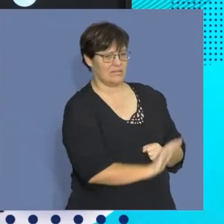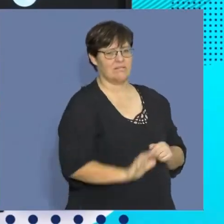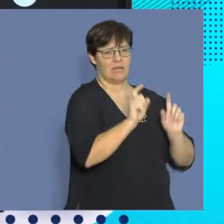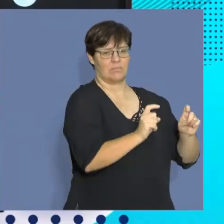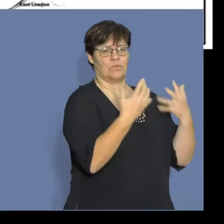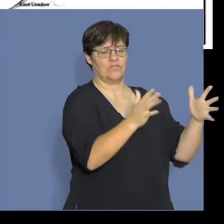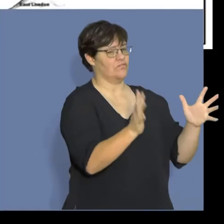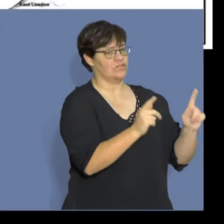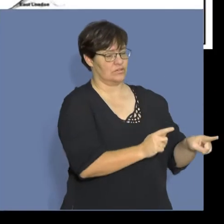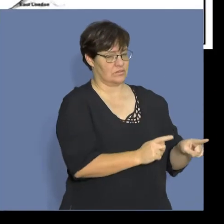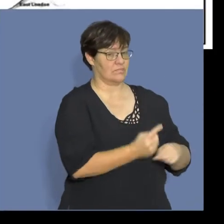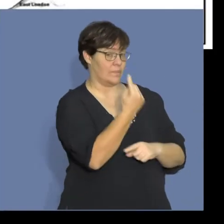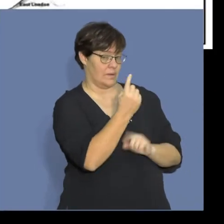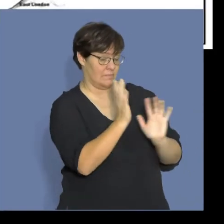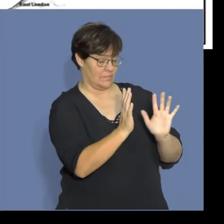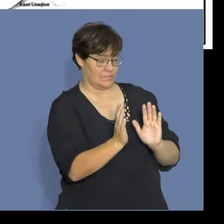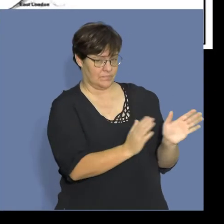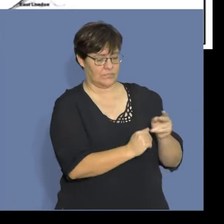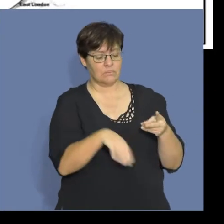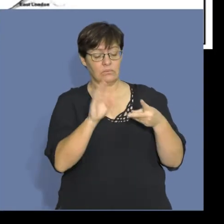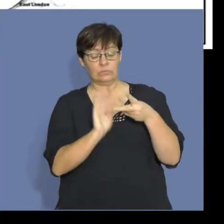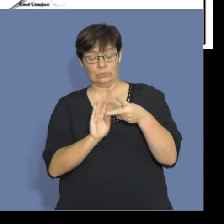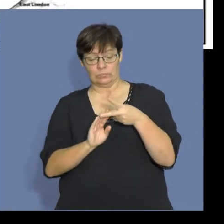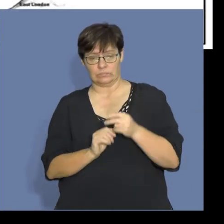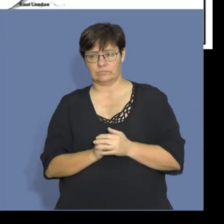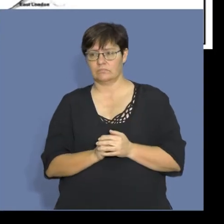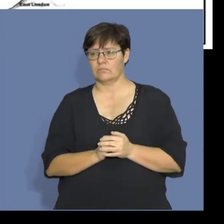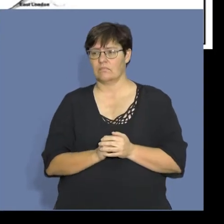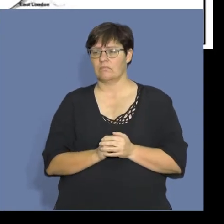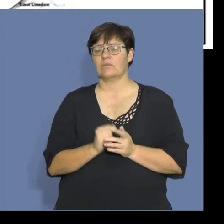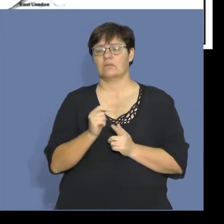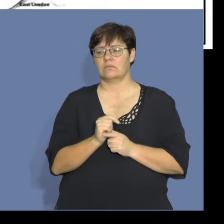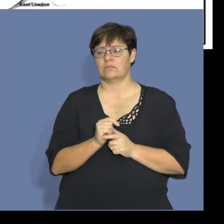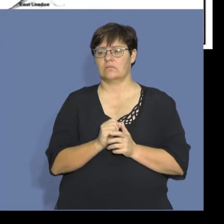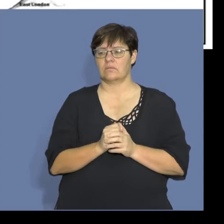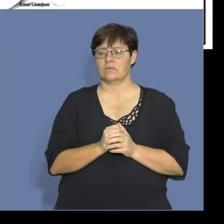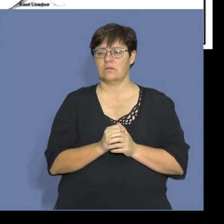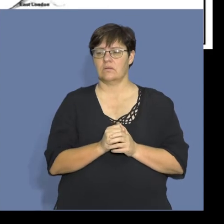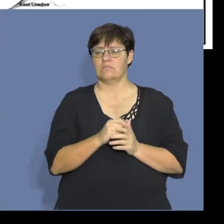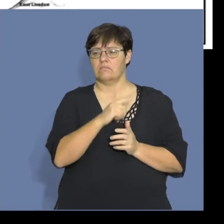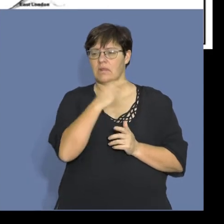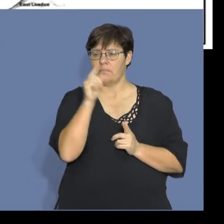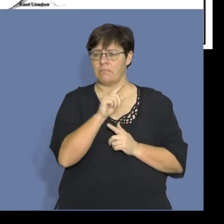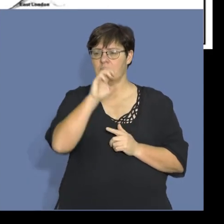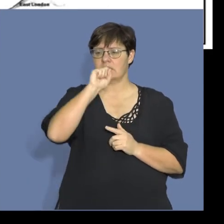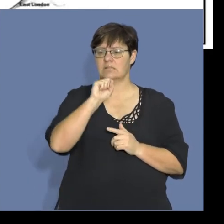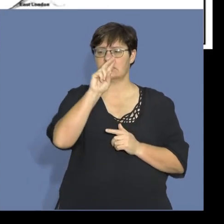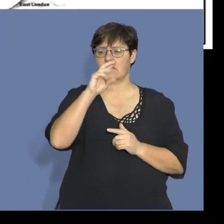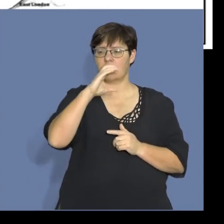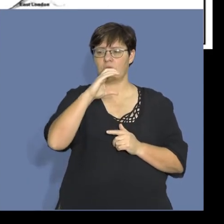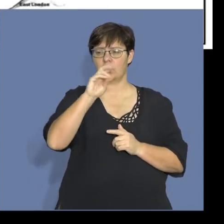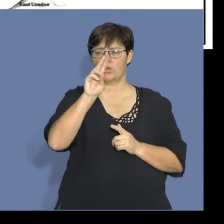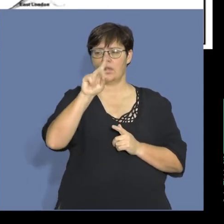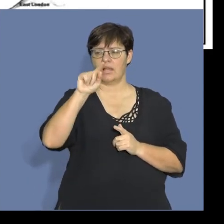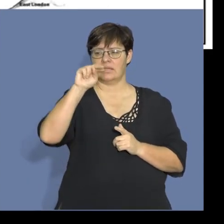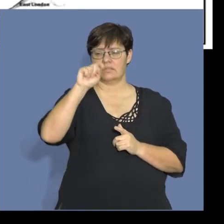area. So that's area number 1. Area number 2 is called the Succulent Crew, and so this is along the west coast